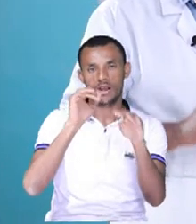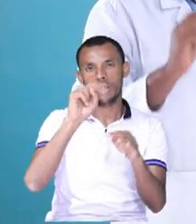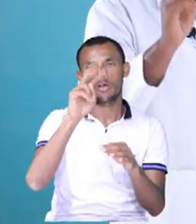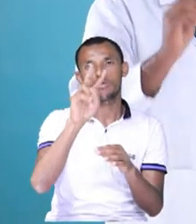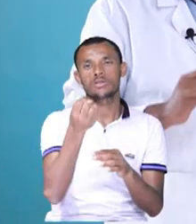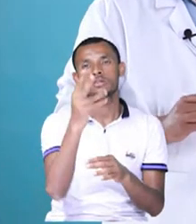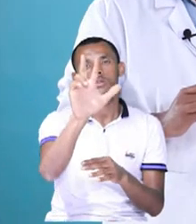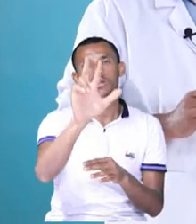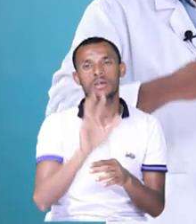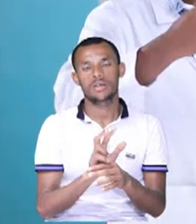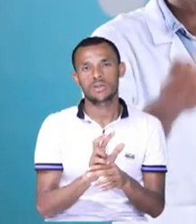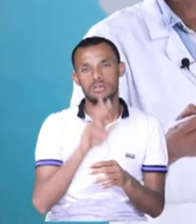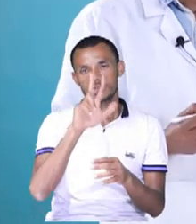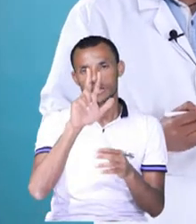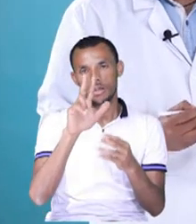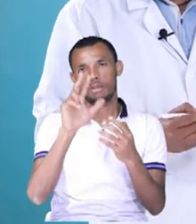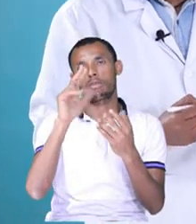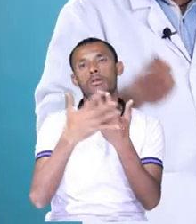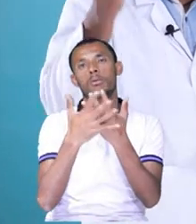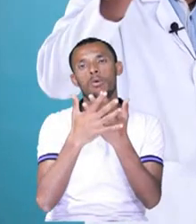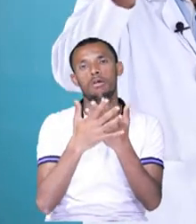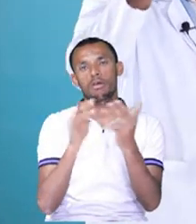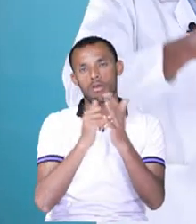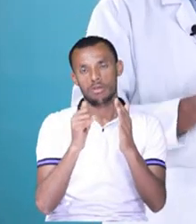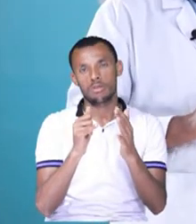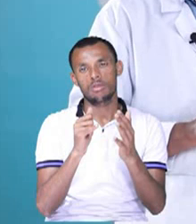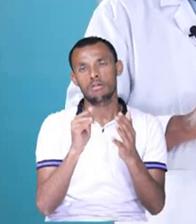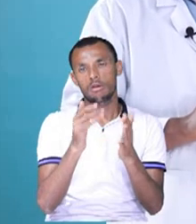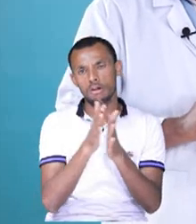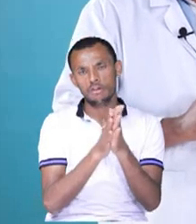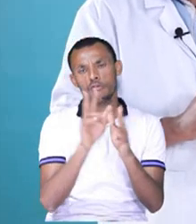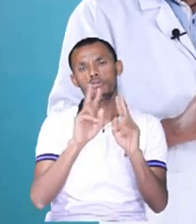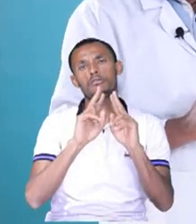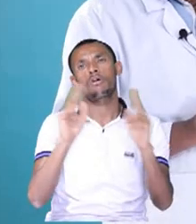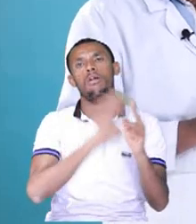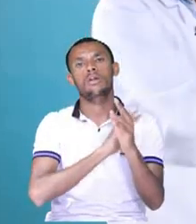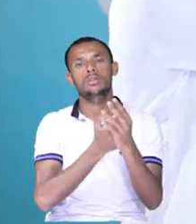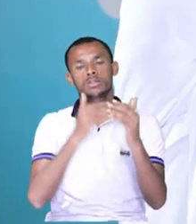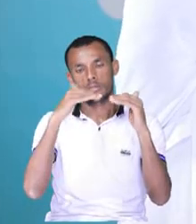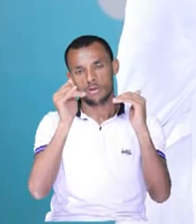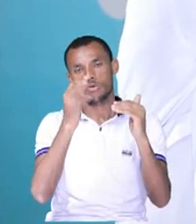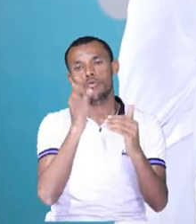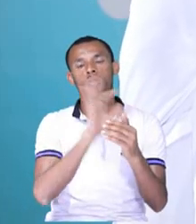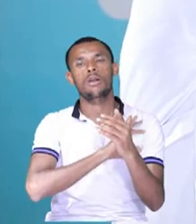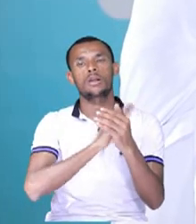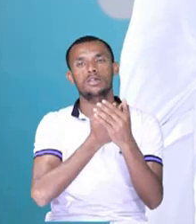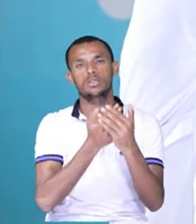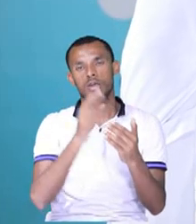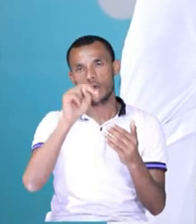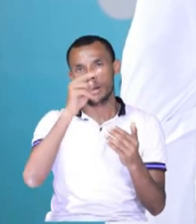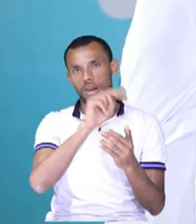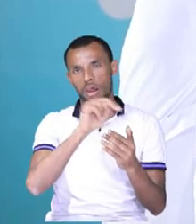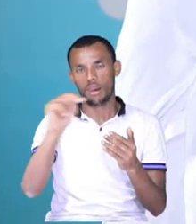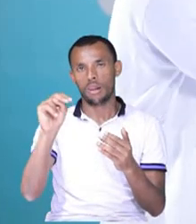is 3. 3 is triple bond. It requires very large amount of energy. The amount of energy when